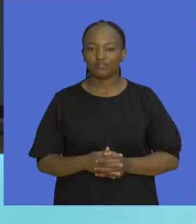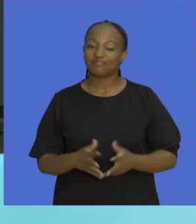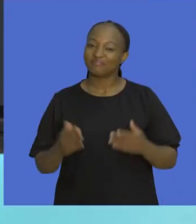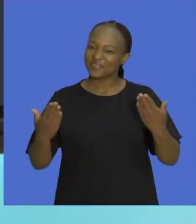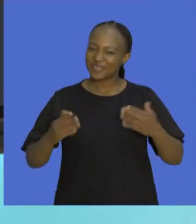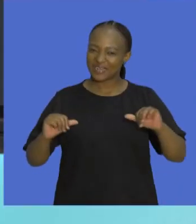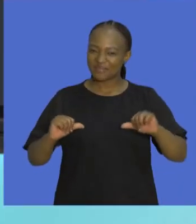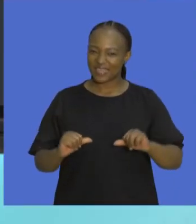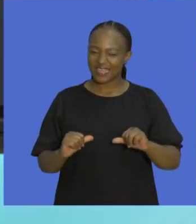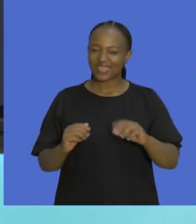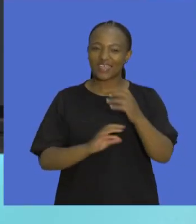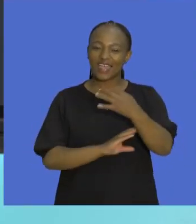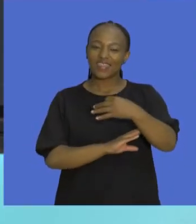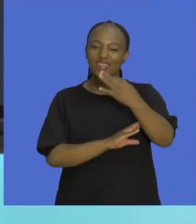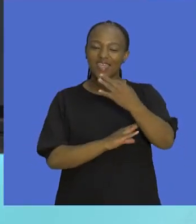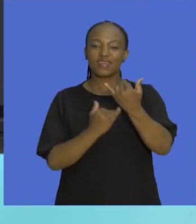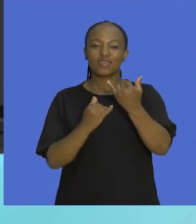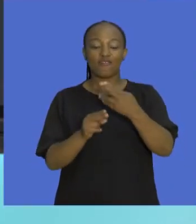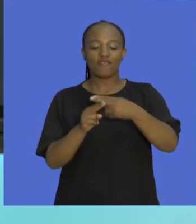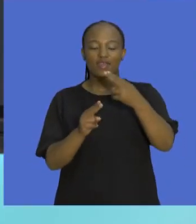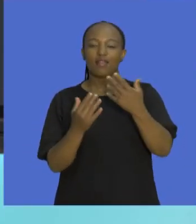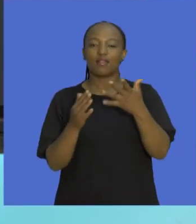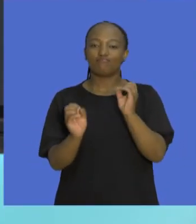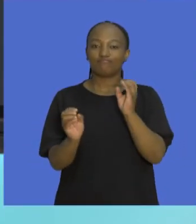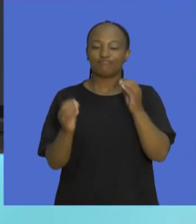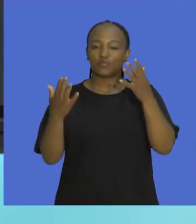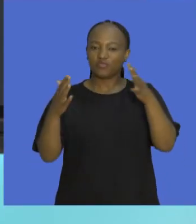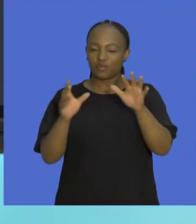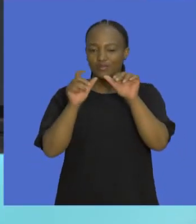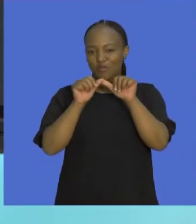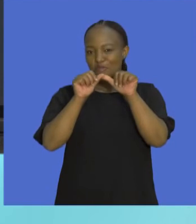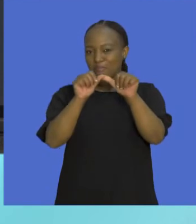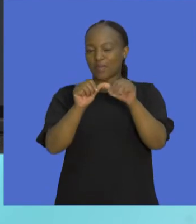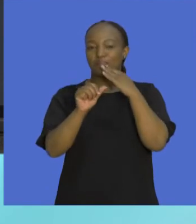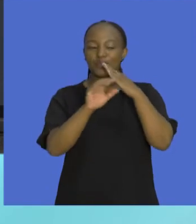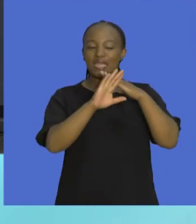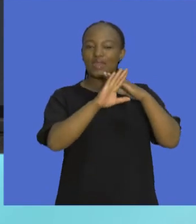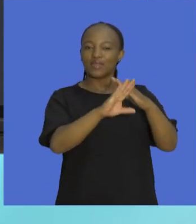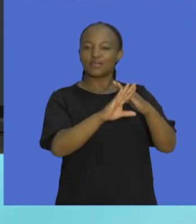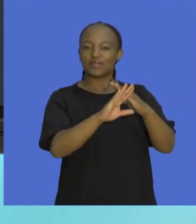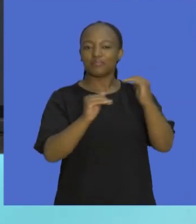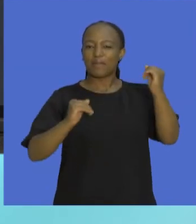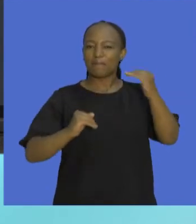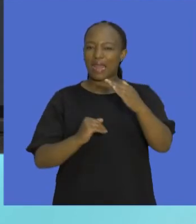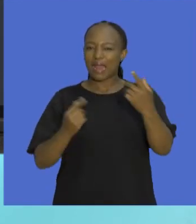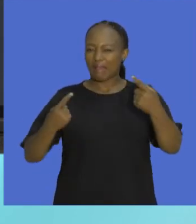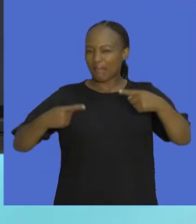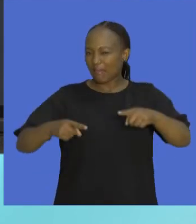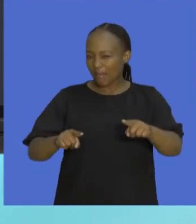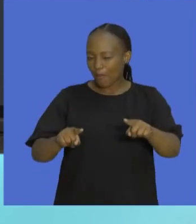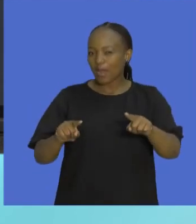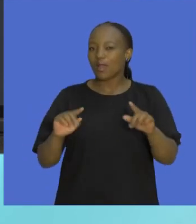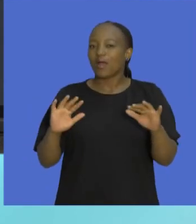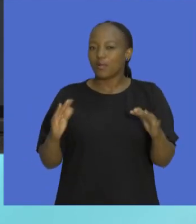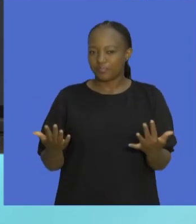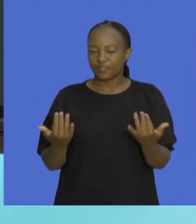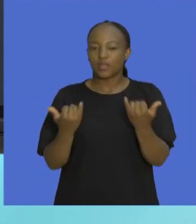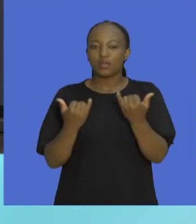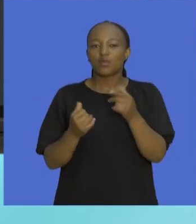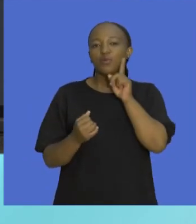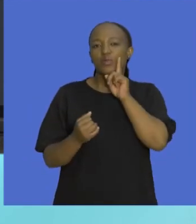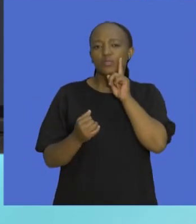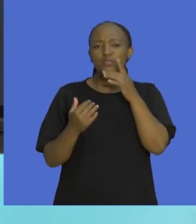Welcome back to our third and final segment. We're still discussing resistors in parallel. Now we want to verify, you know,